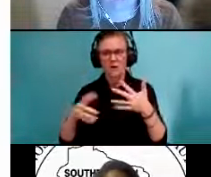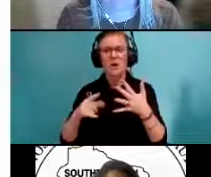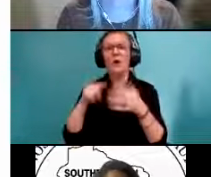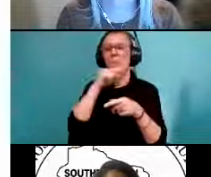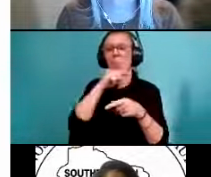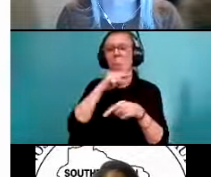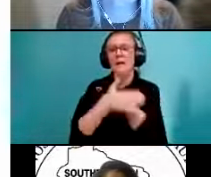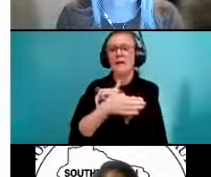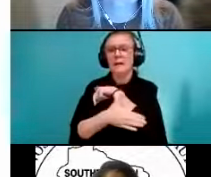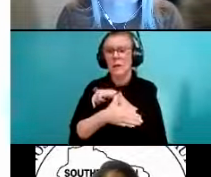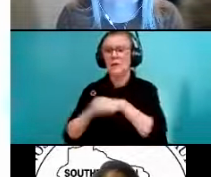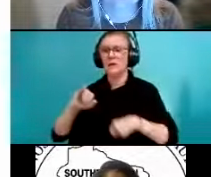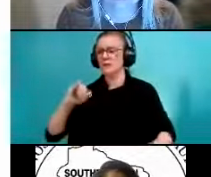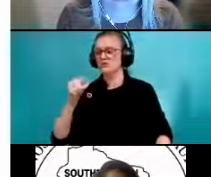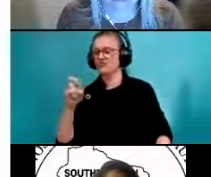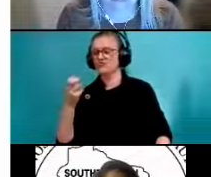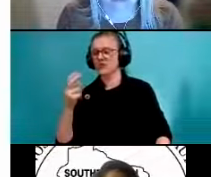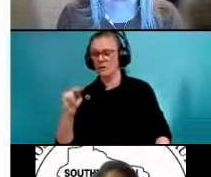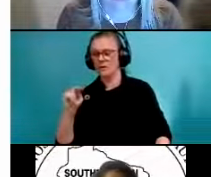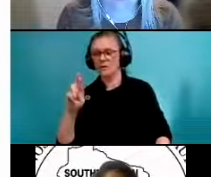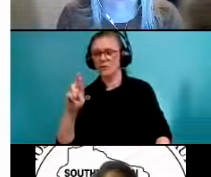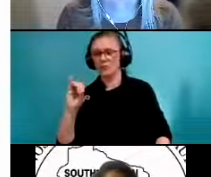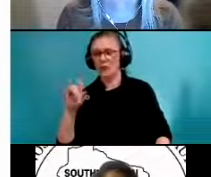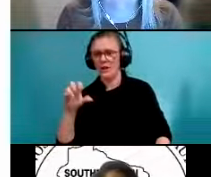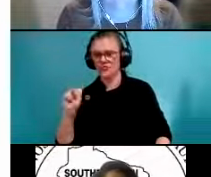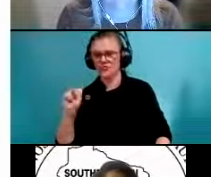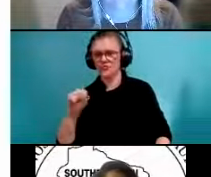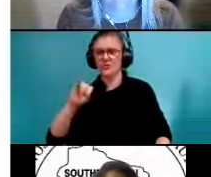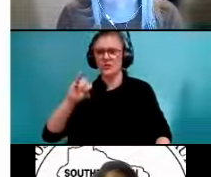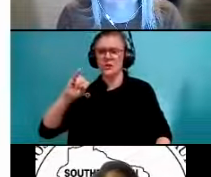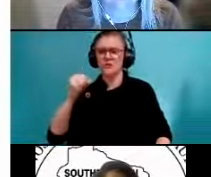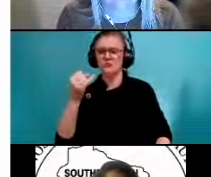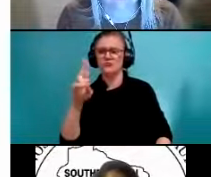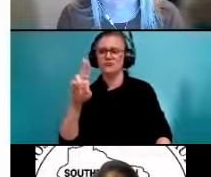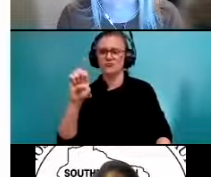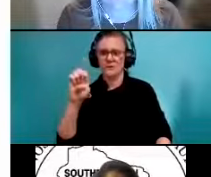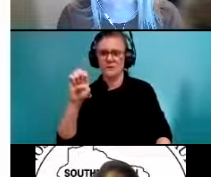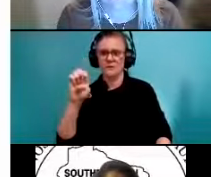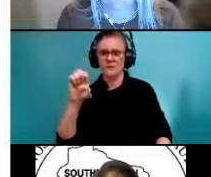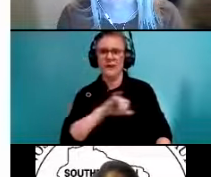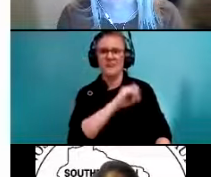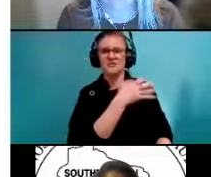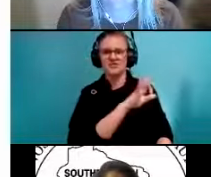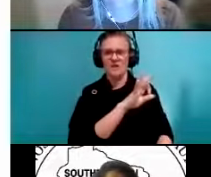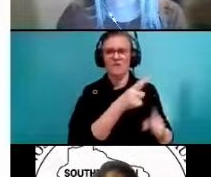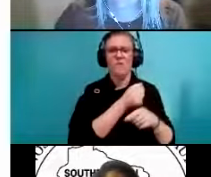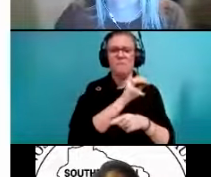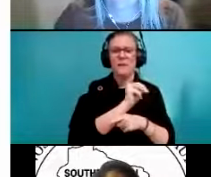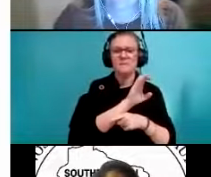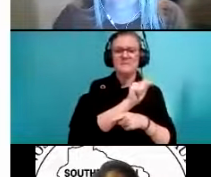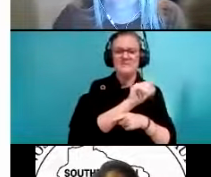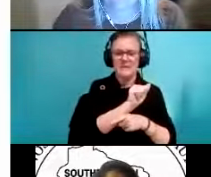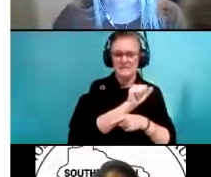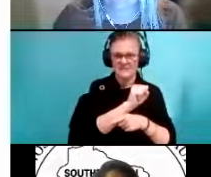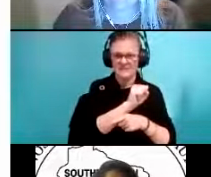John Rogers and Julie Esch. And from MCTS, we have Jeff Sponcia. So we're all here to